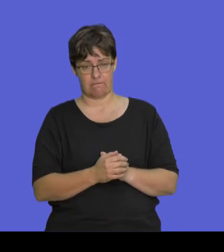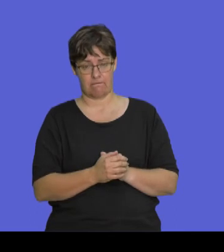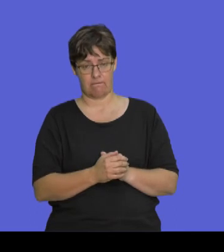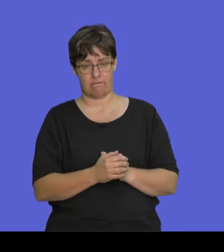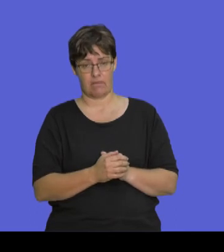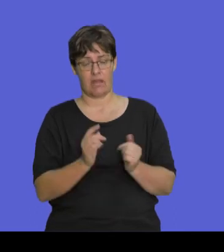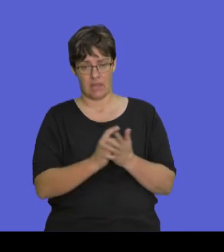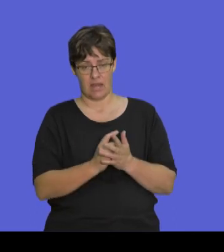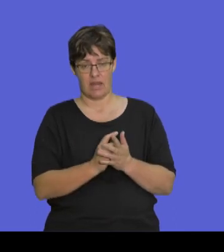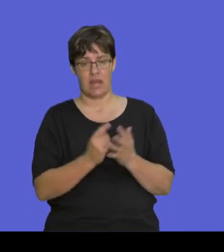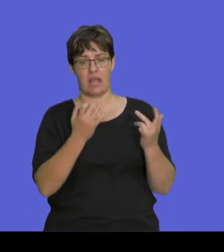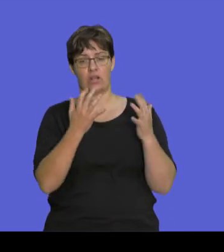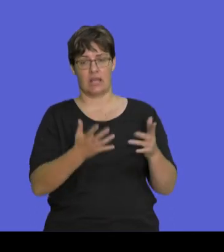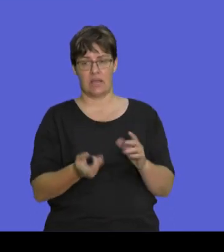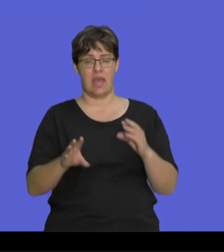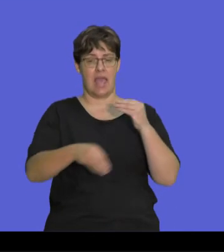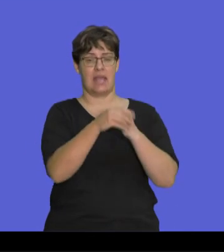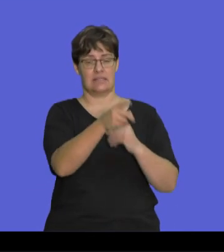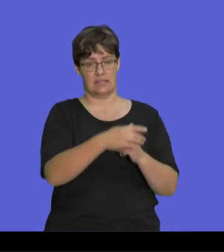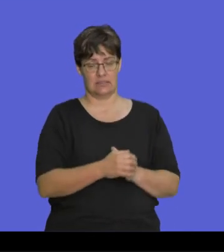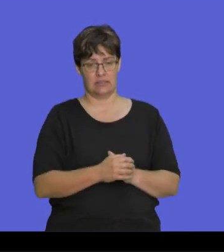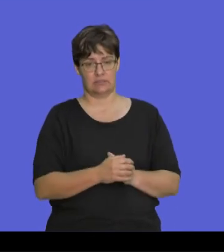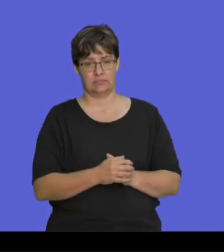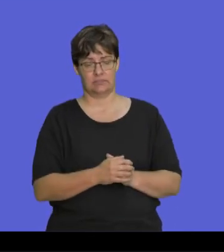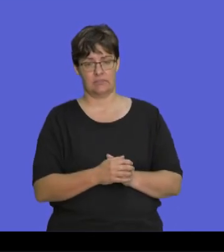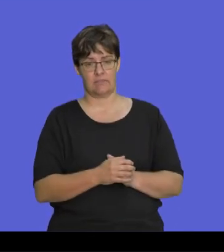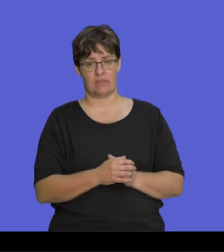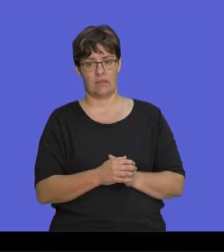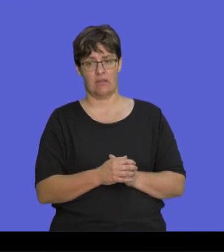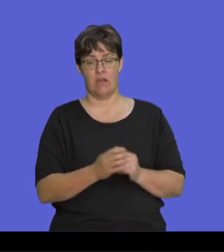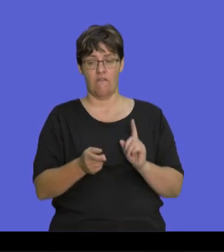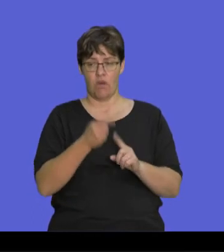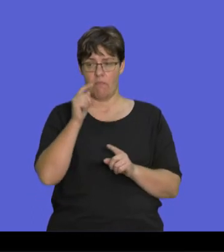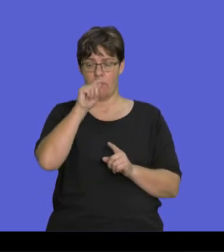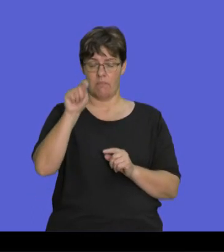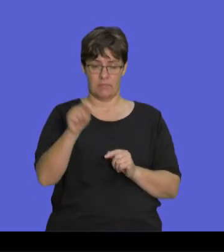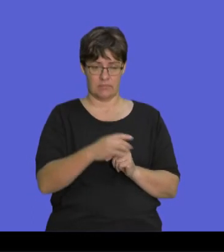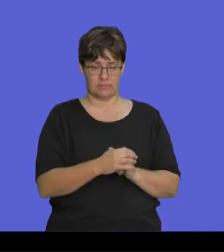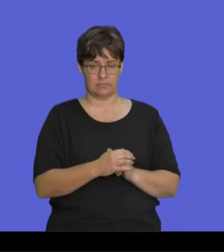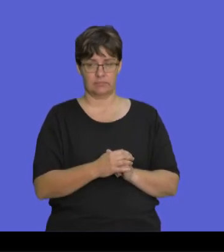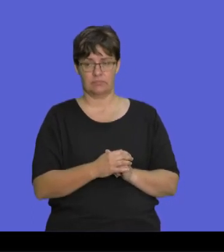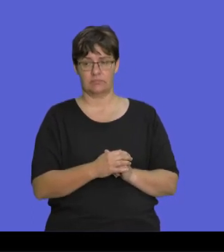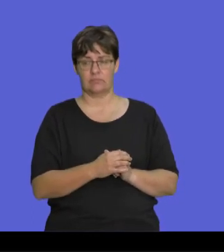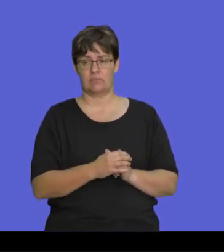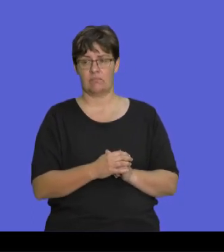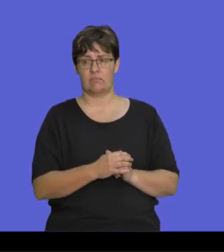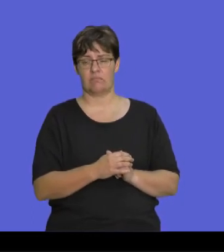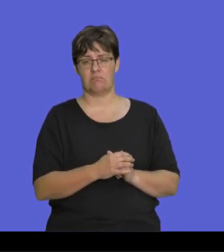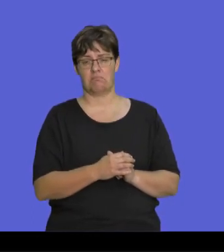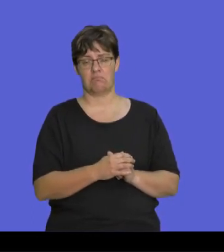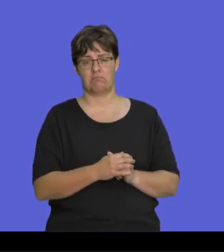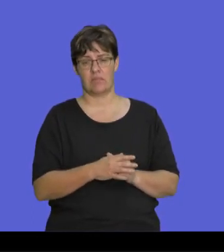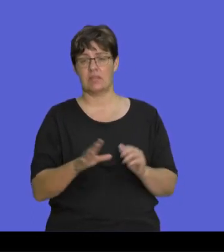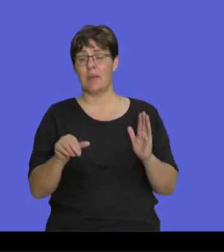issue of the calculator comes in then, right? So from our calculator, our scientific calculator, okay, it's another